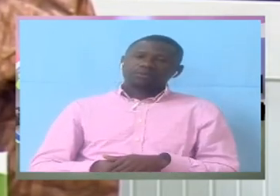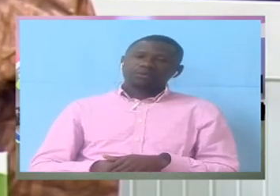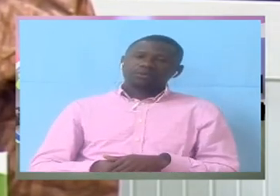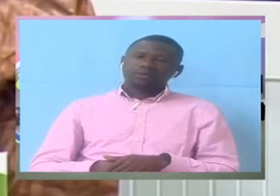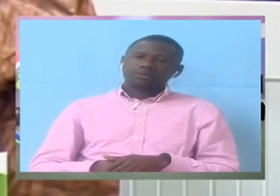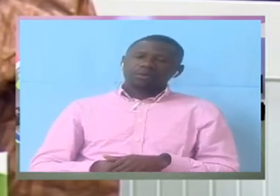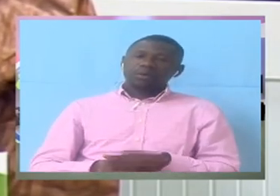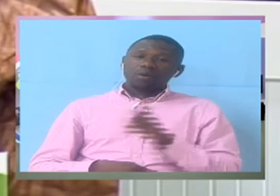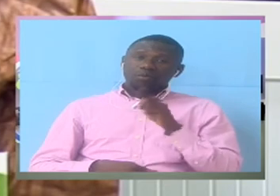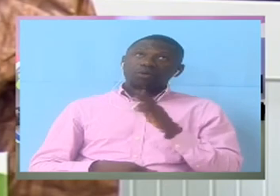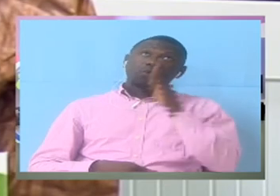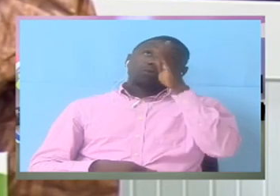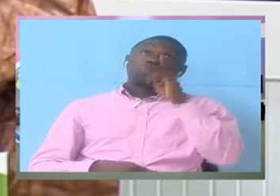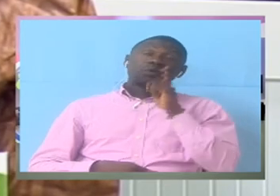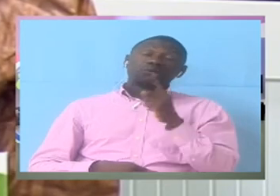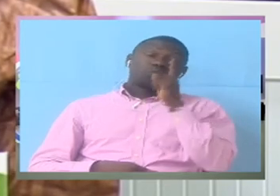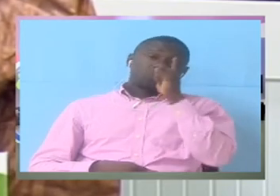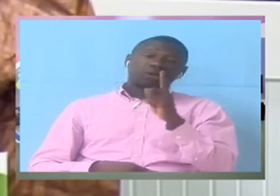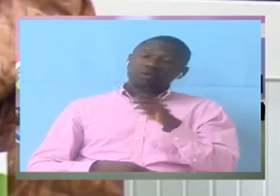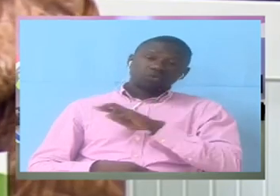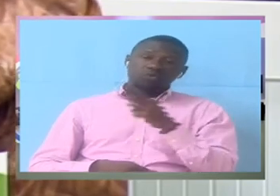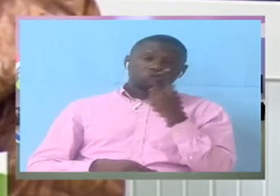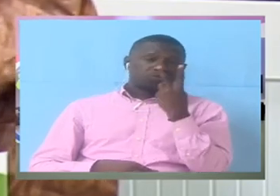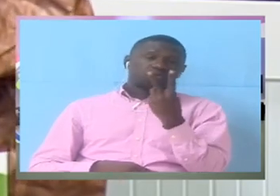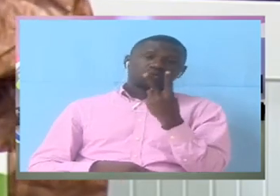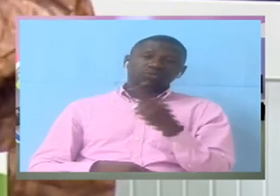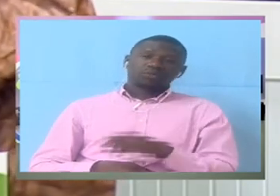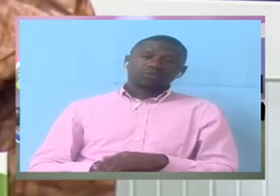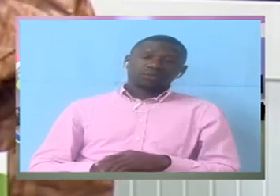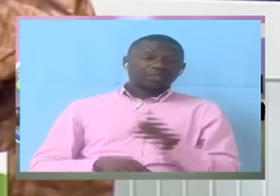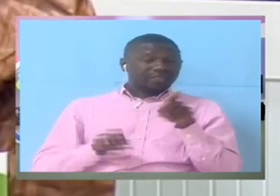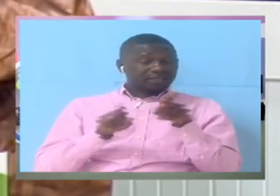again. The God who is one,